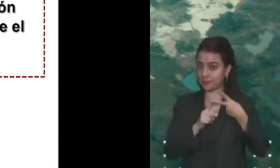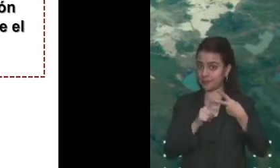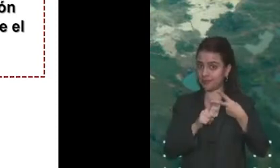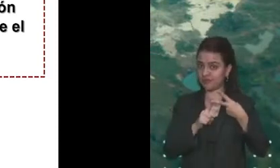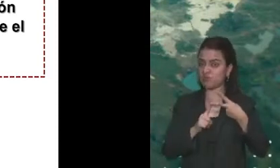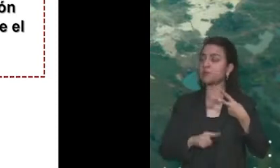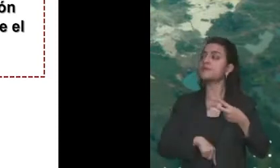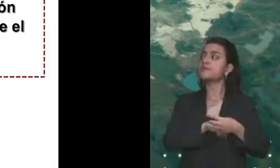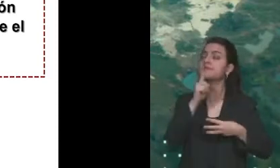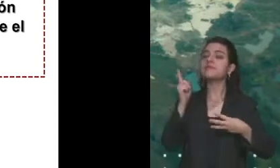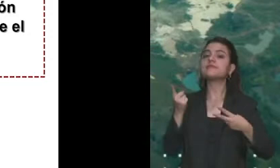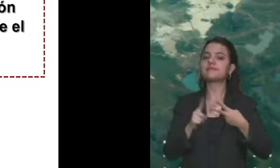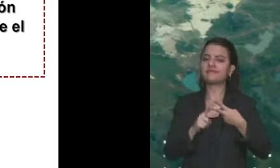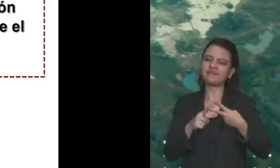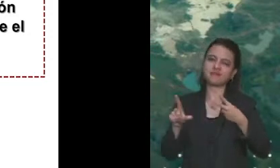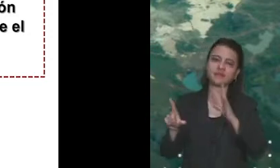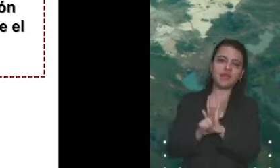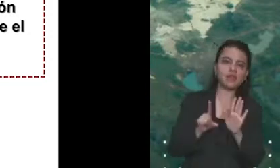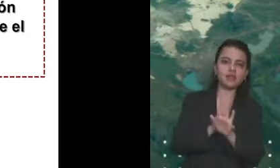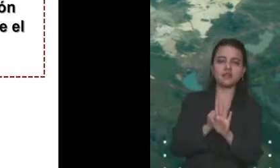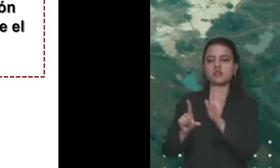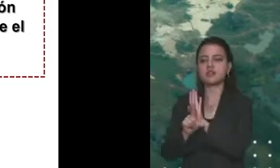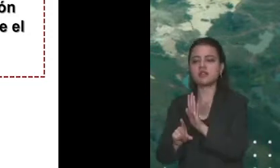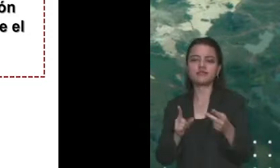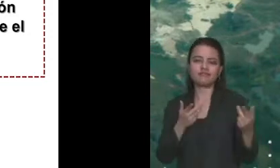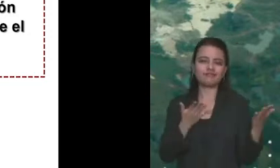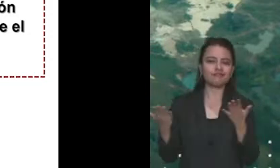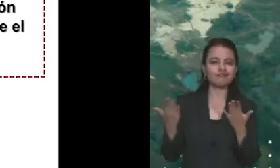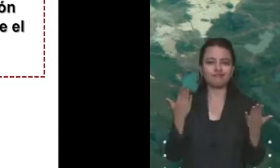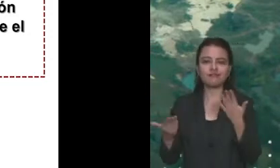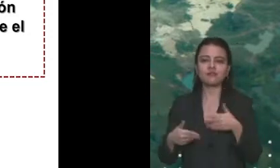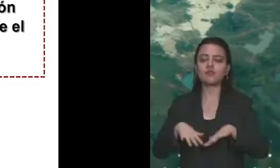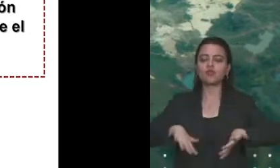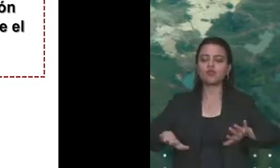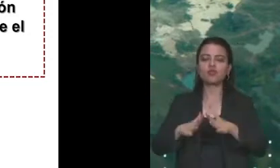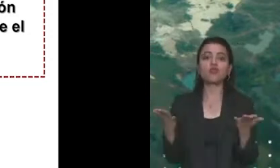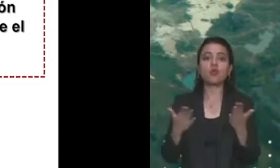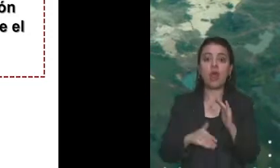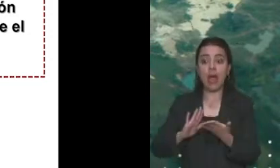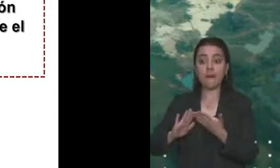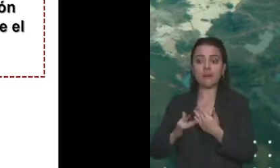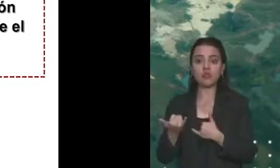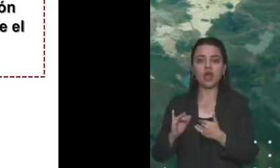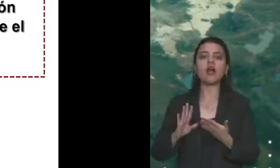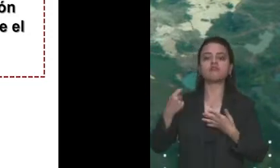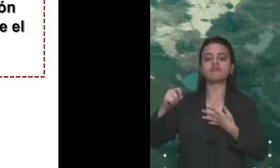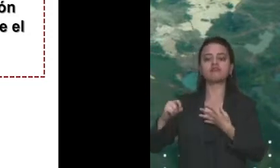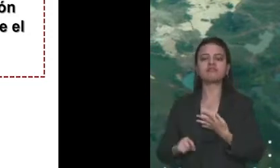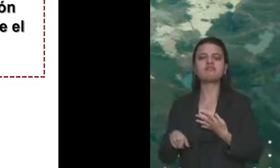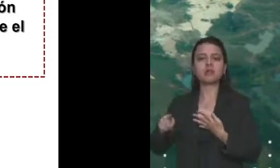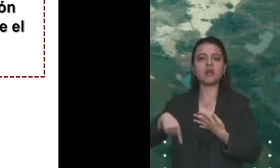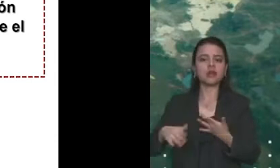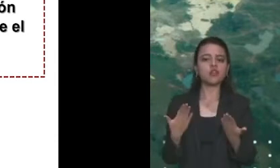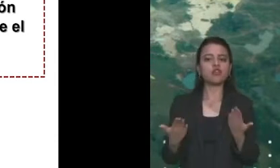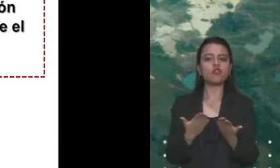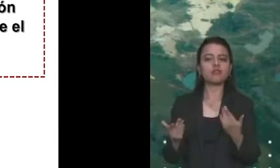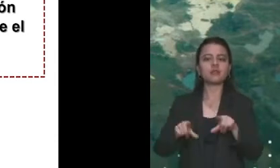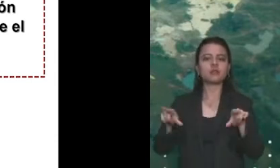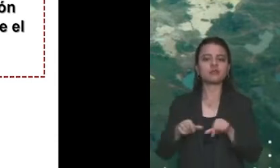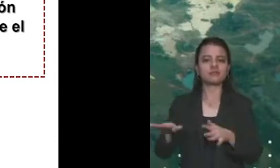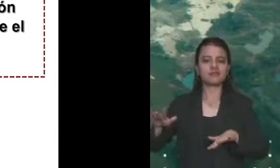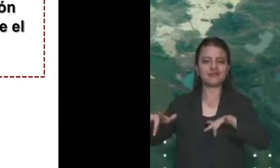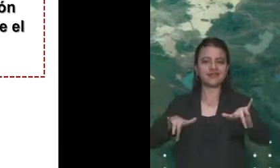area and legality that sets where it is illicit, where is illegal, where is legal, and where it has technical and environmental permits